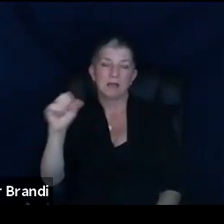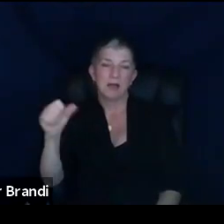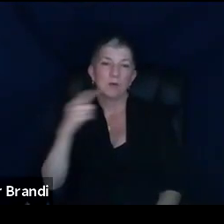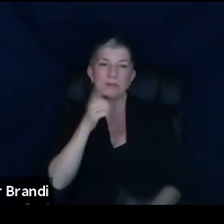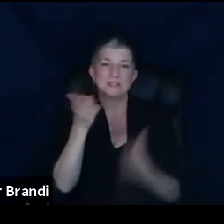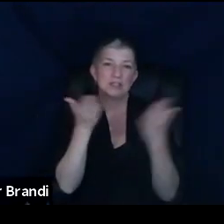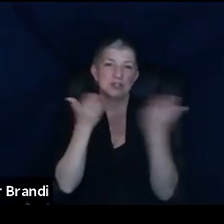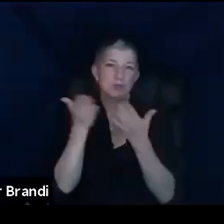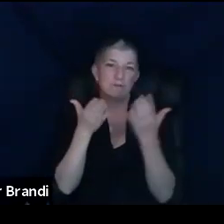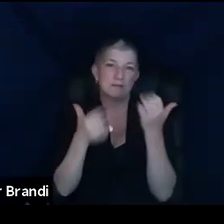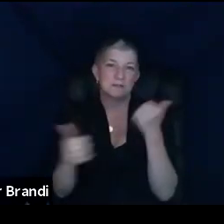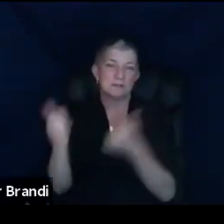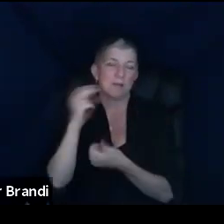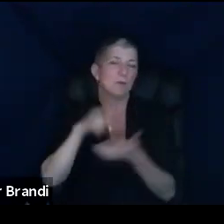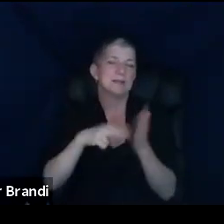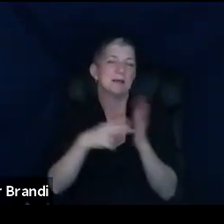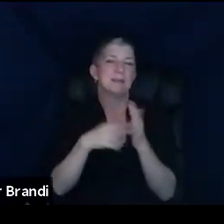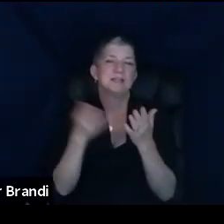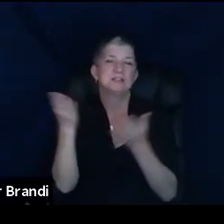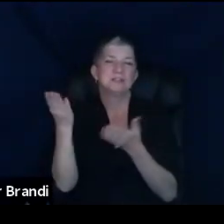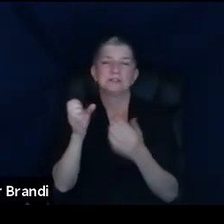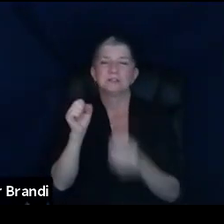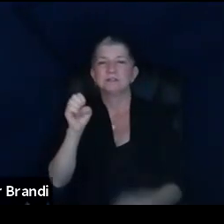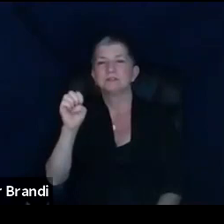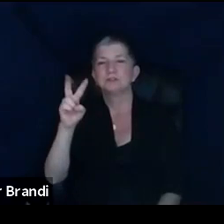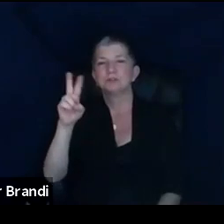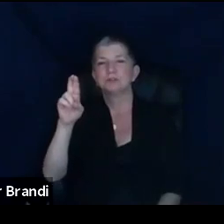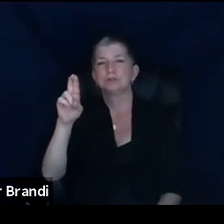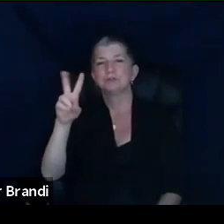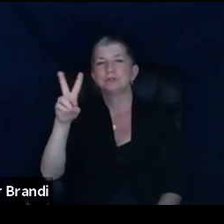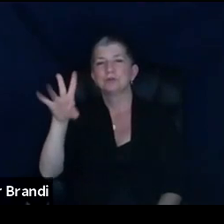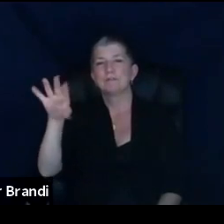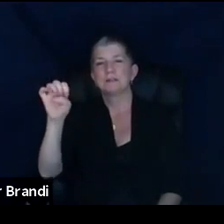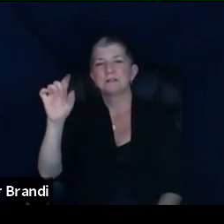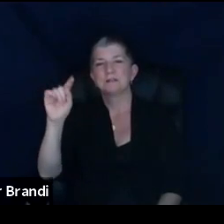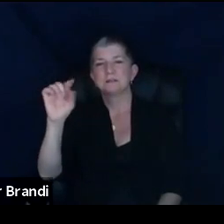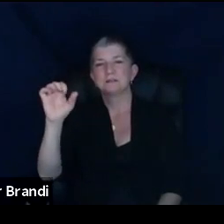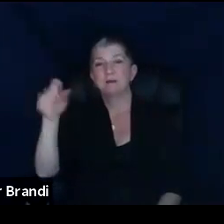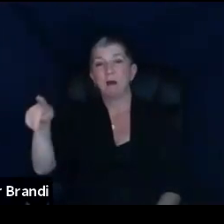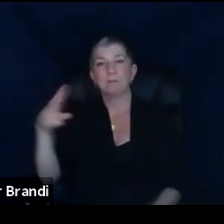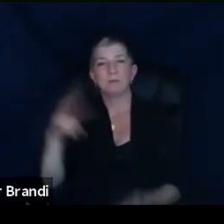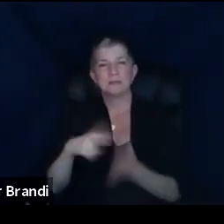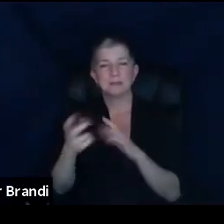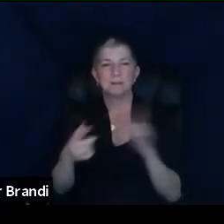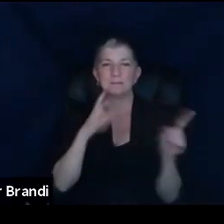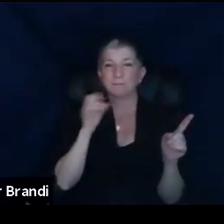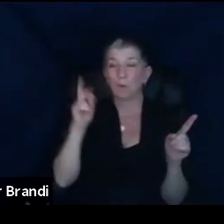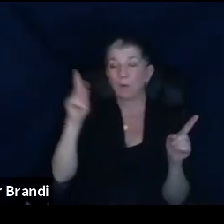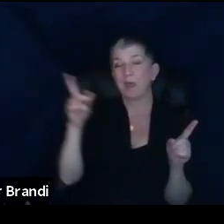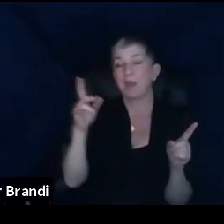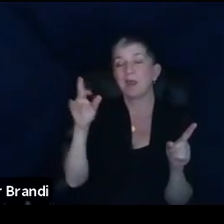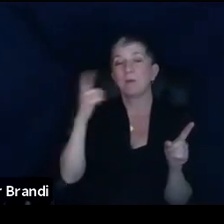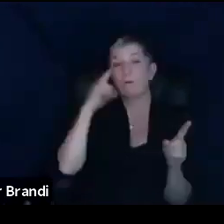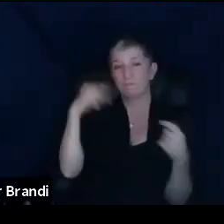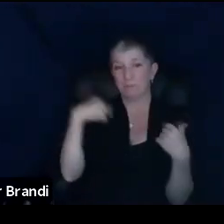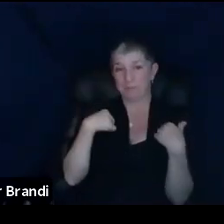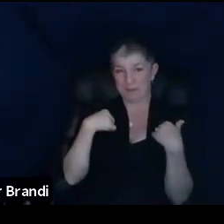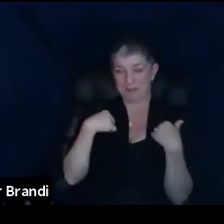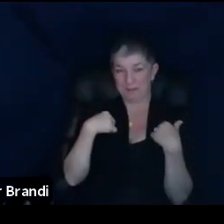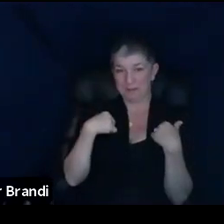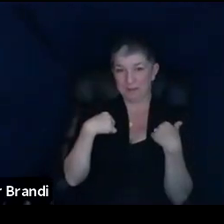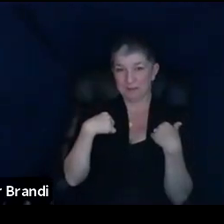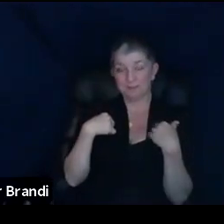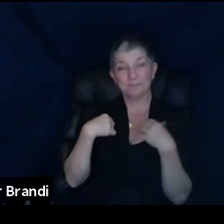it. What is a service top? Can you give us a little more? Okay. Well, service top to me